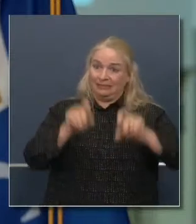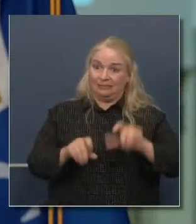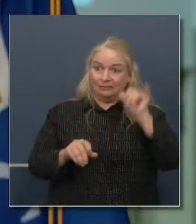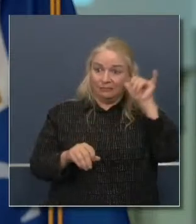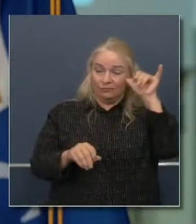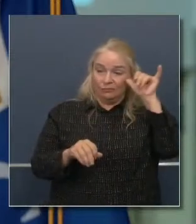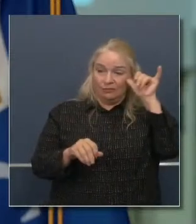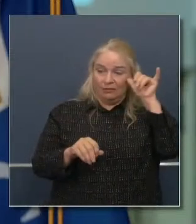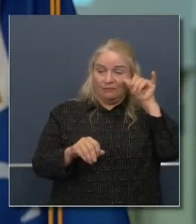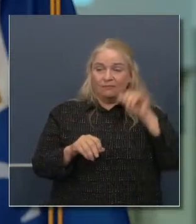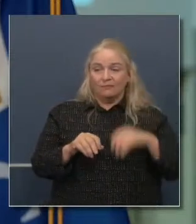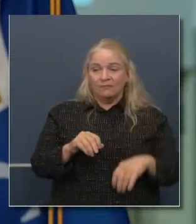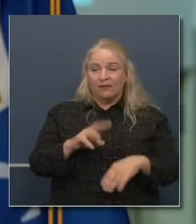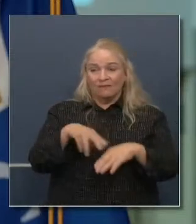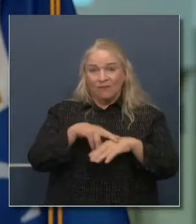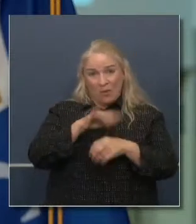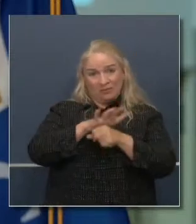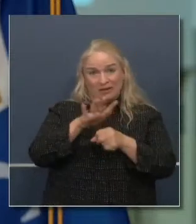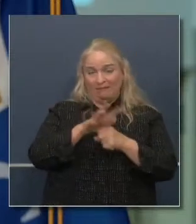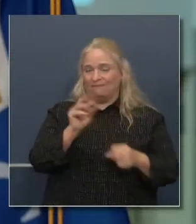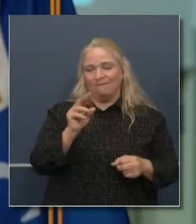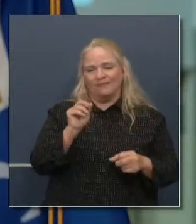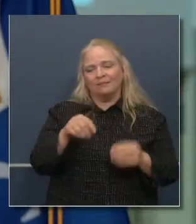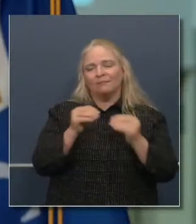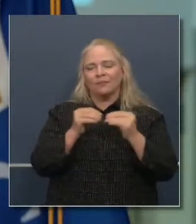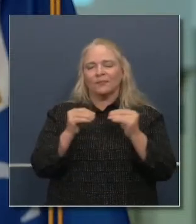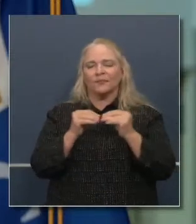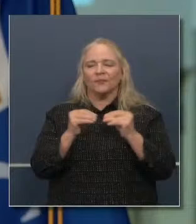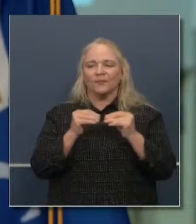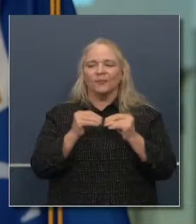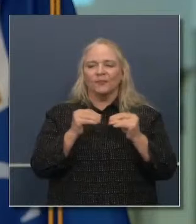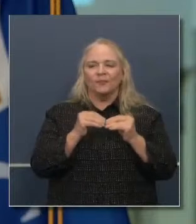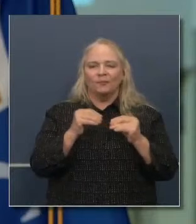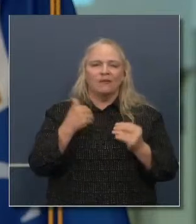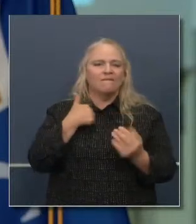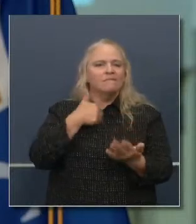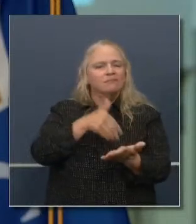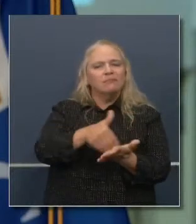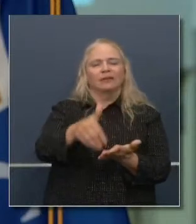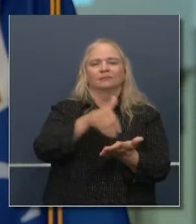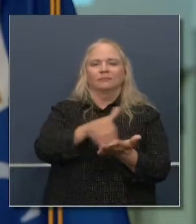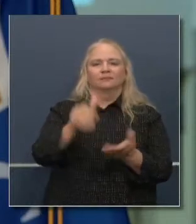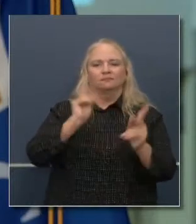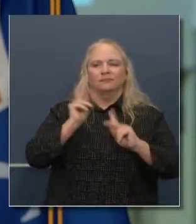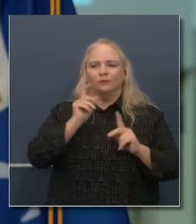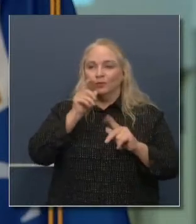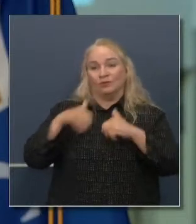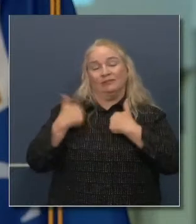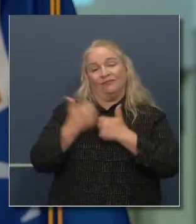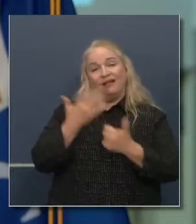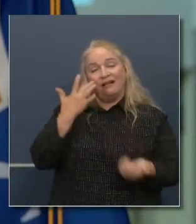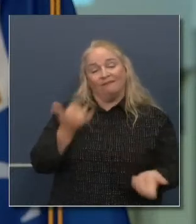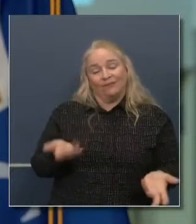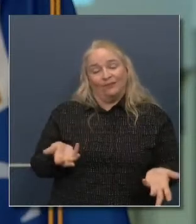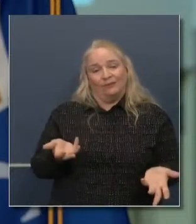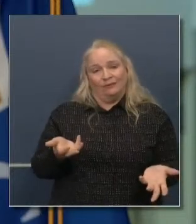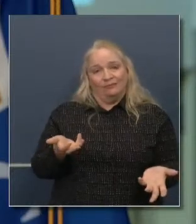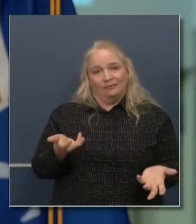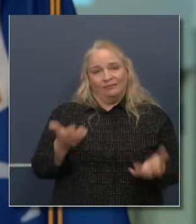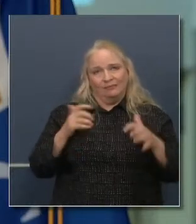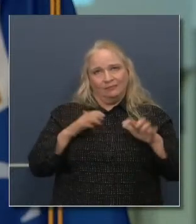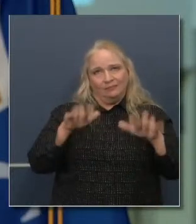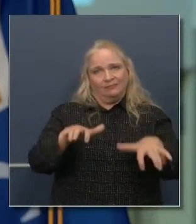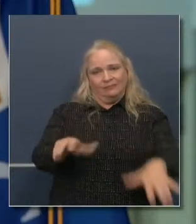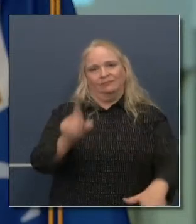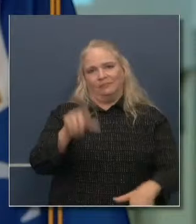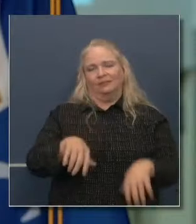meet the needs of a population as large as ours, including this individual that you have exampled. And